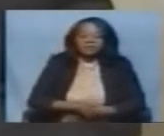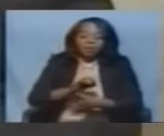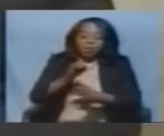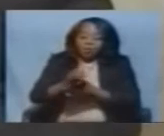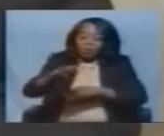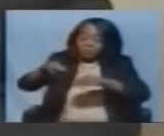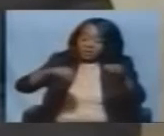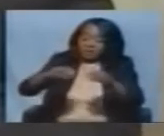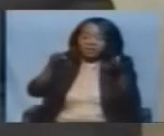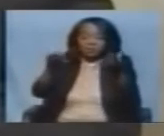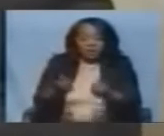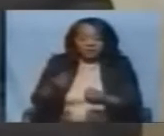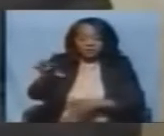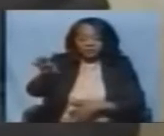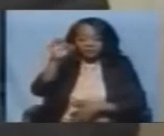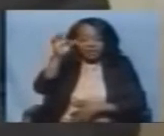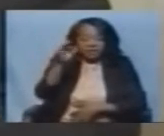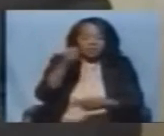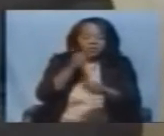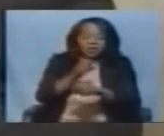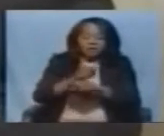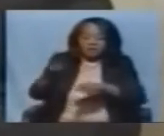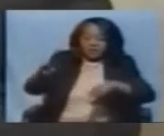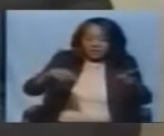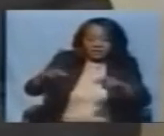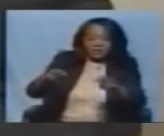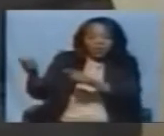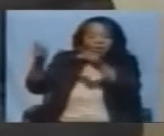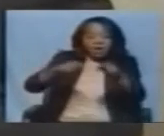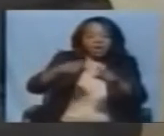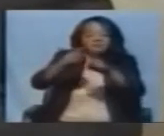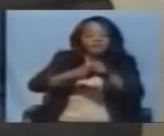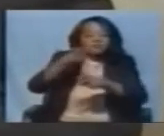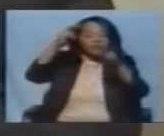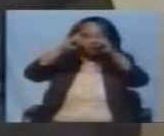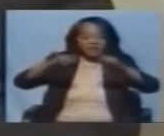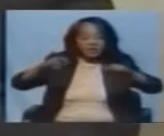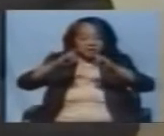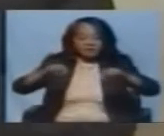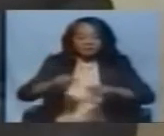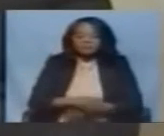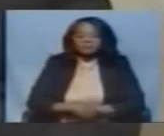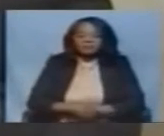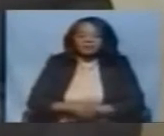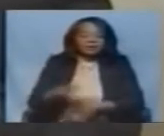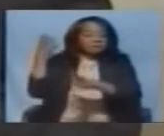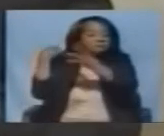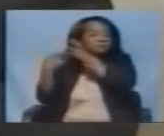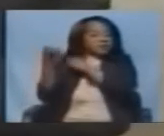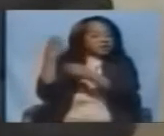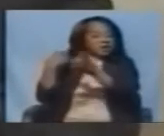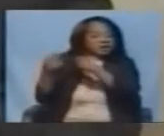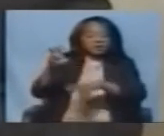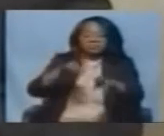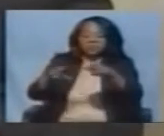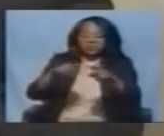wants to find a job for his relative who came from the village, the first thing to do is take him to stores. So we had inherited